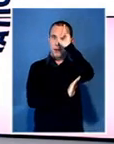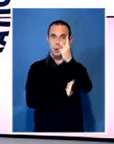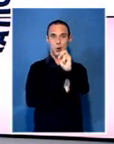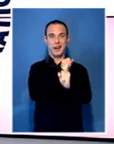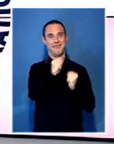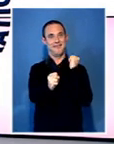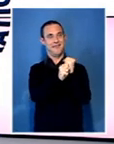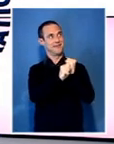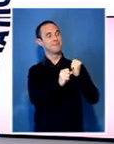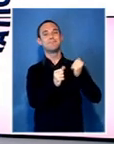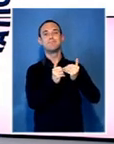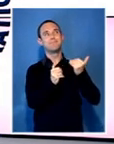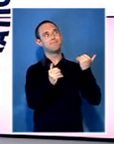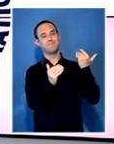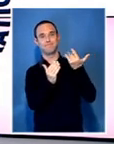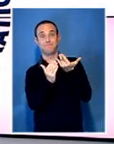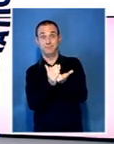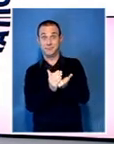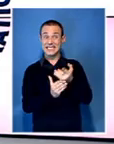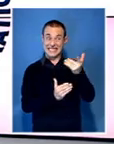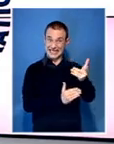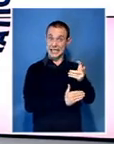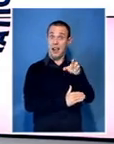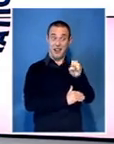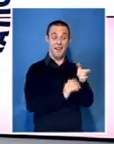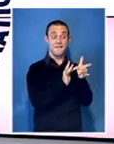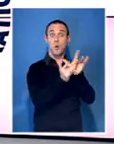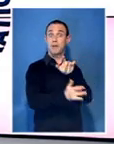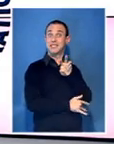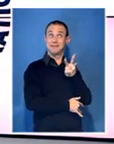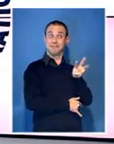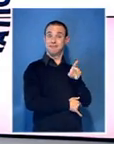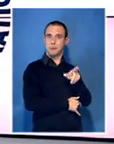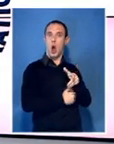London which had a nostalgic feel. From London, Catherine Drew reports.